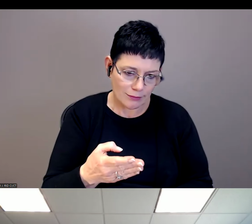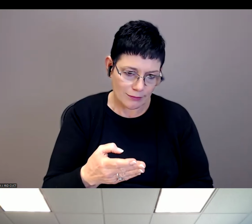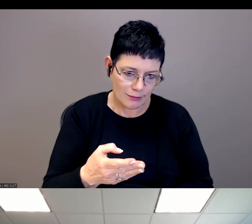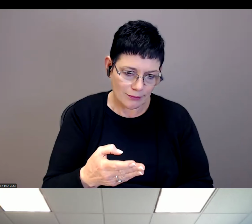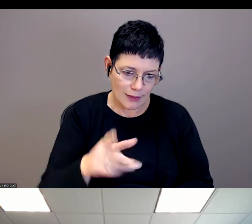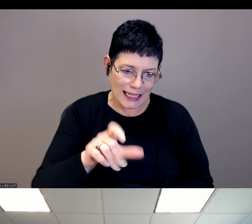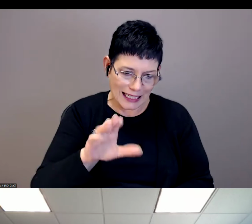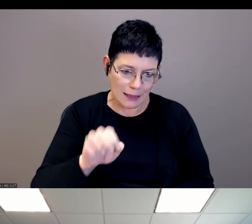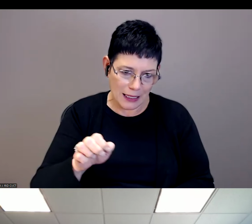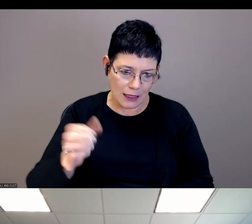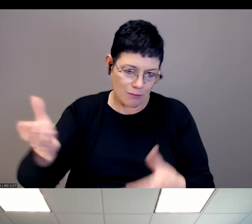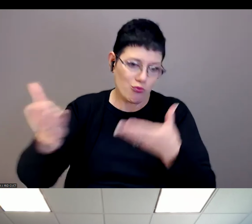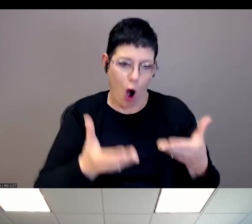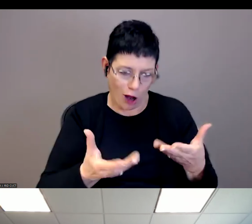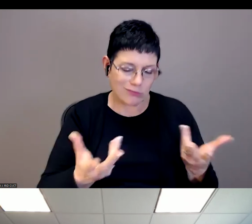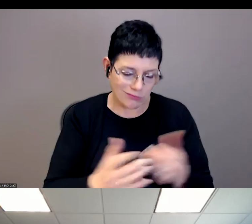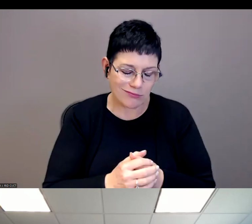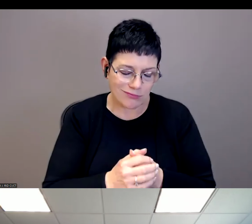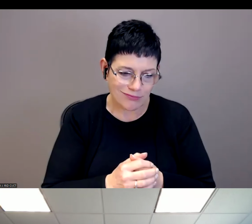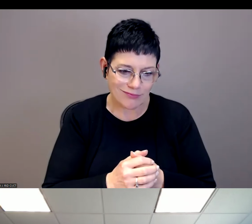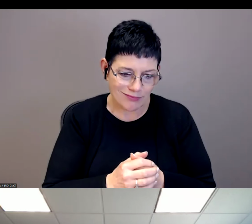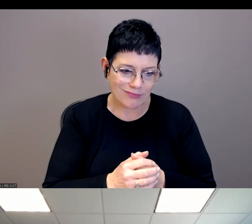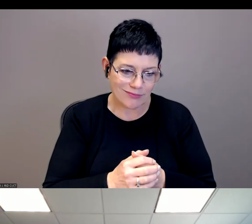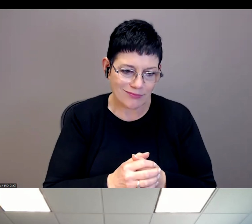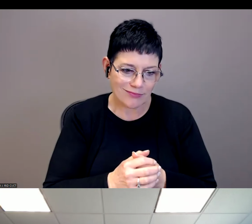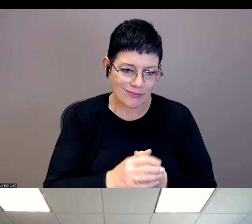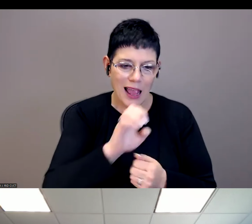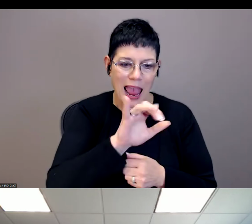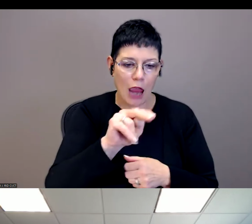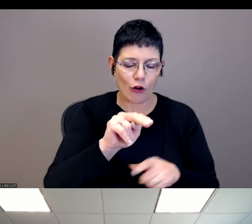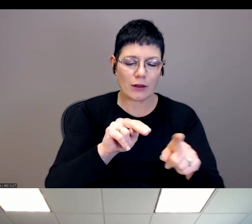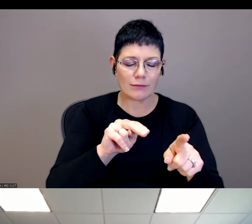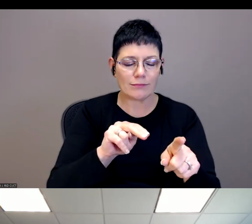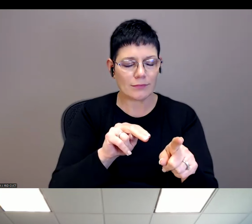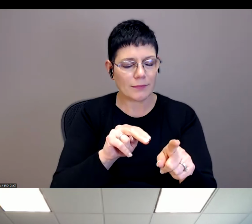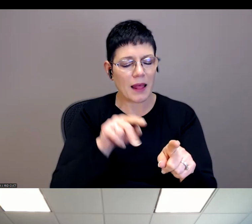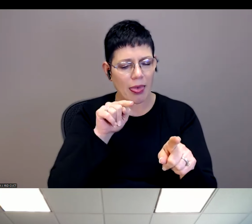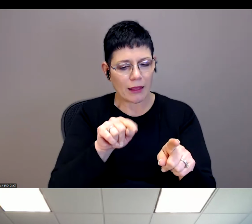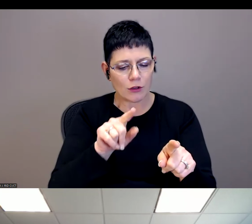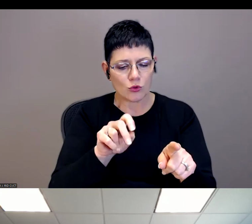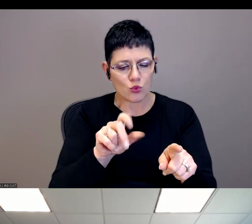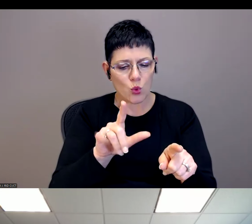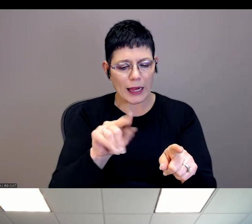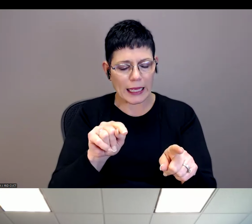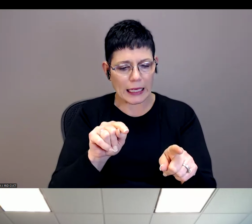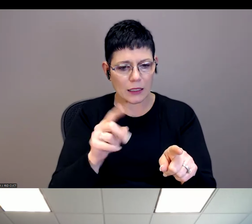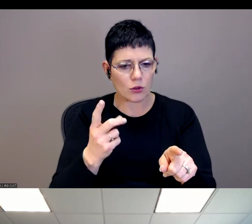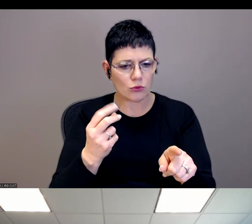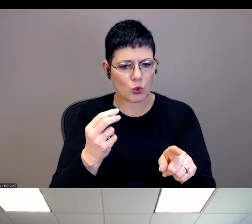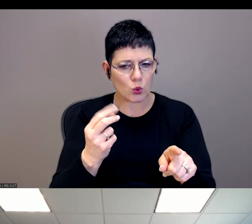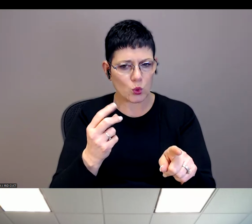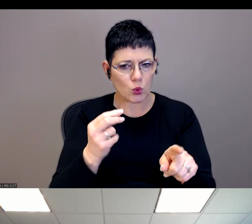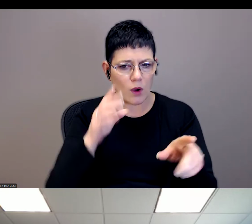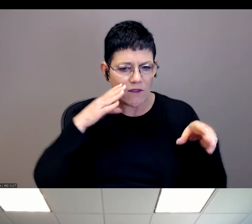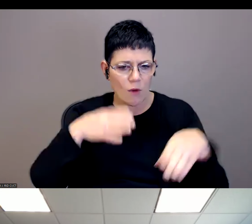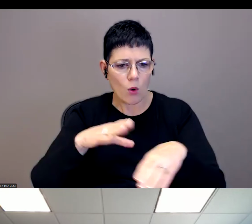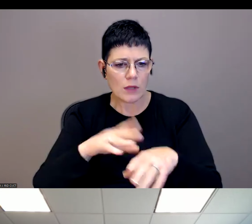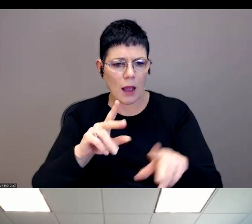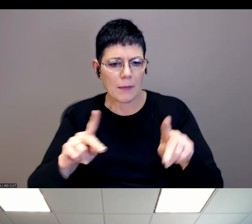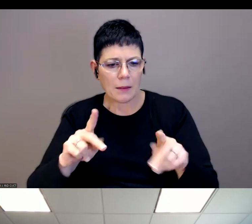organized the most. And I would say that this toolkit, while it's kind of geared to people in